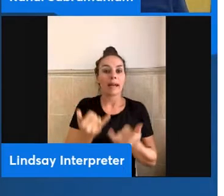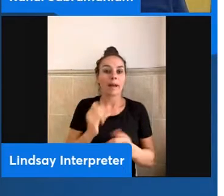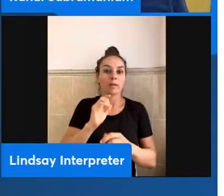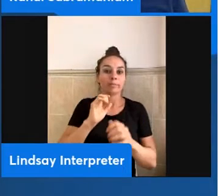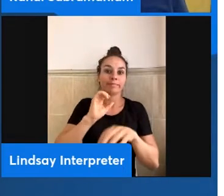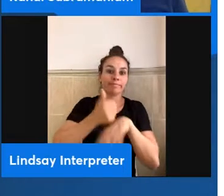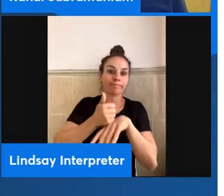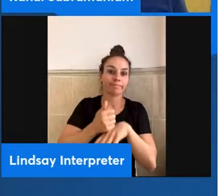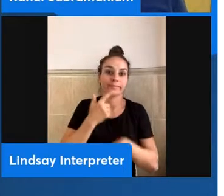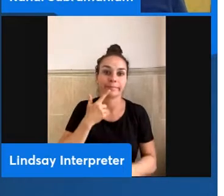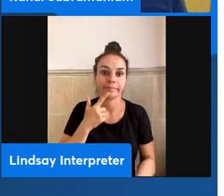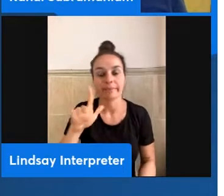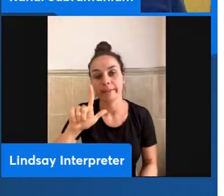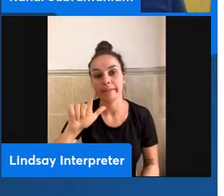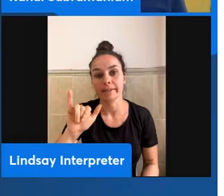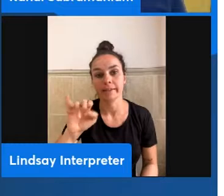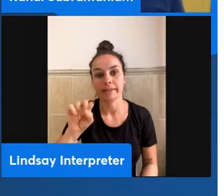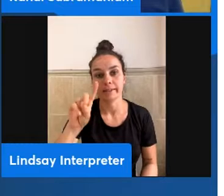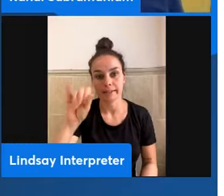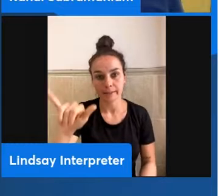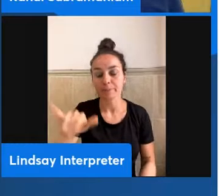it's incredible with the